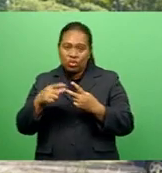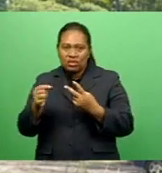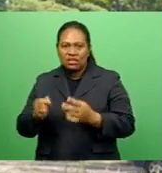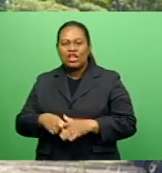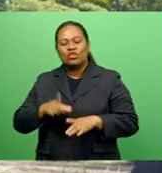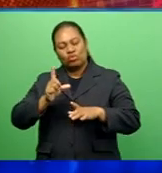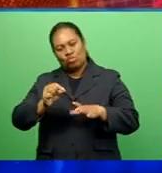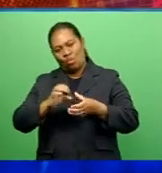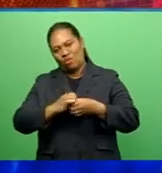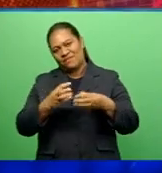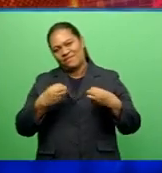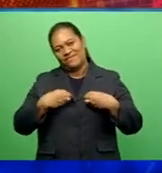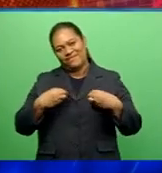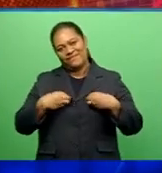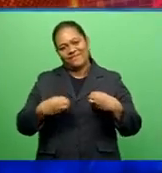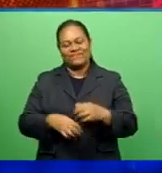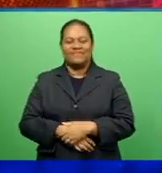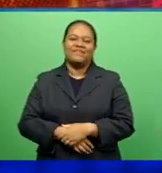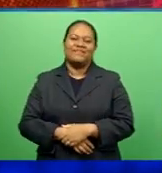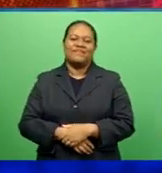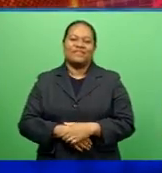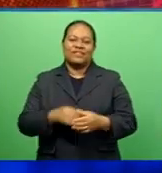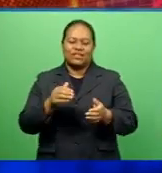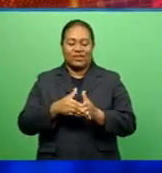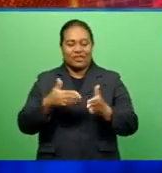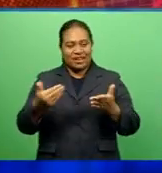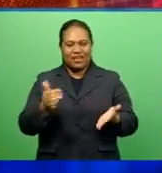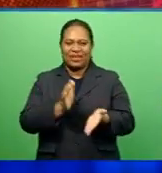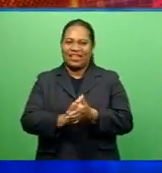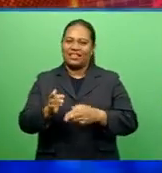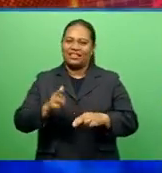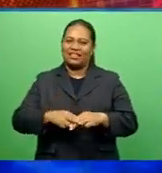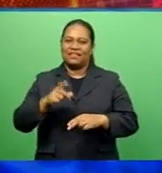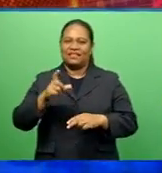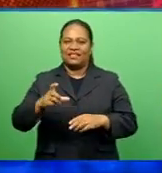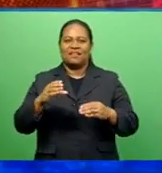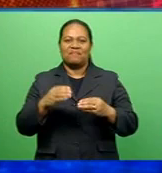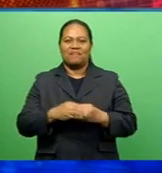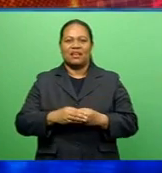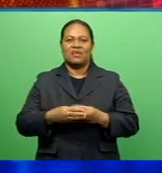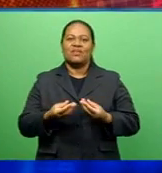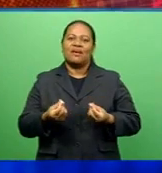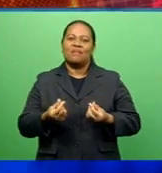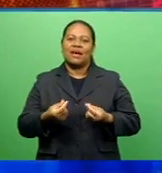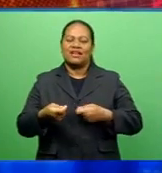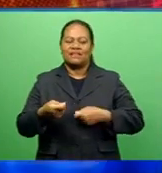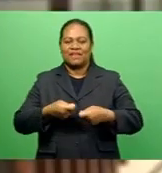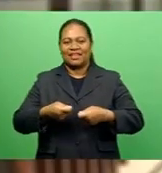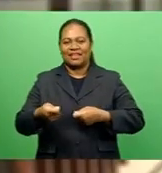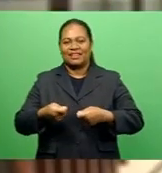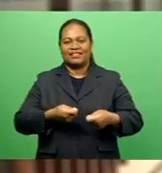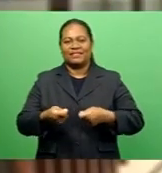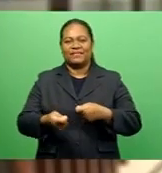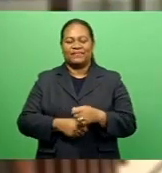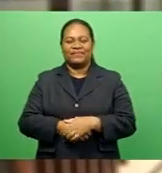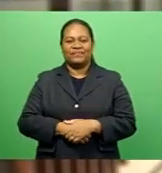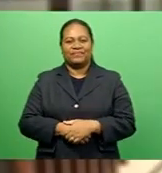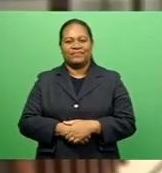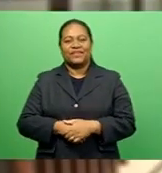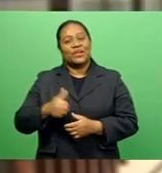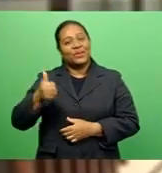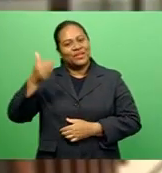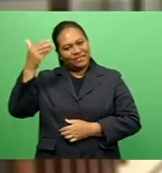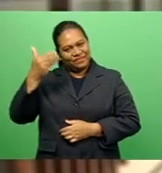doing business. Sharon from HFC Bank joins us now with the latest from the money market. Good